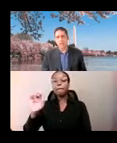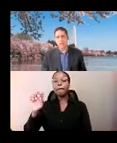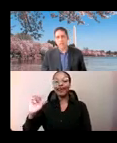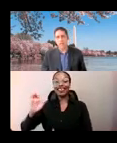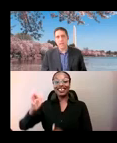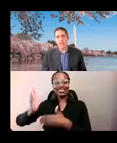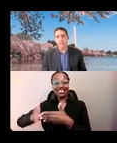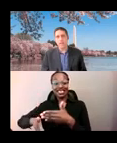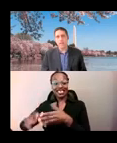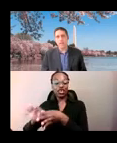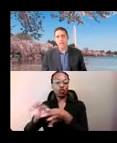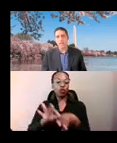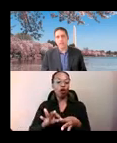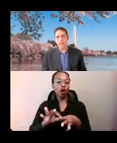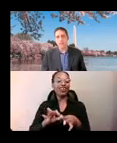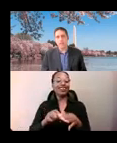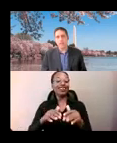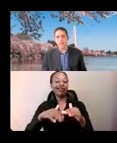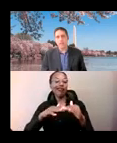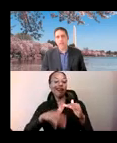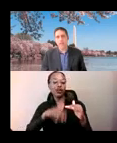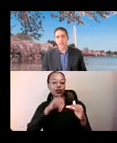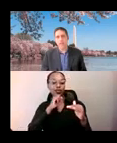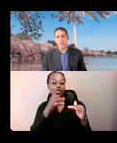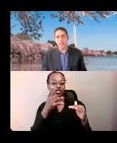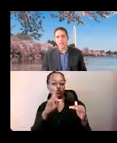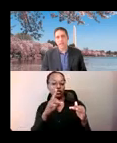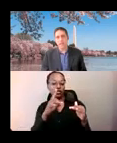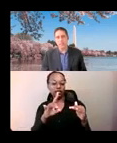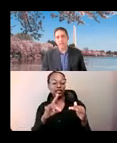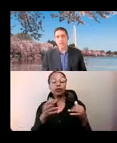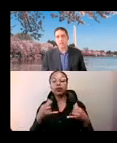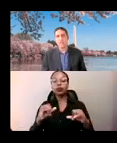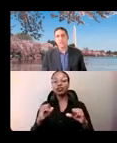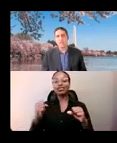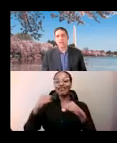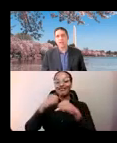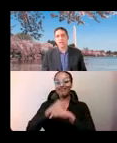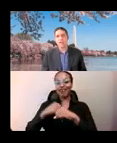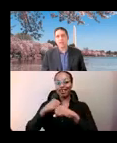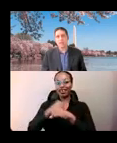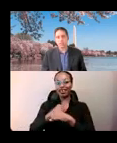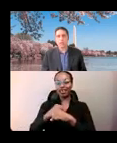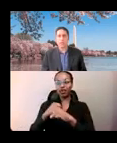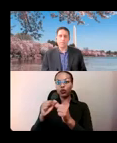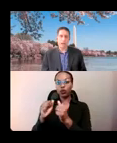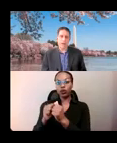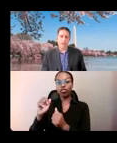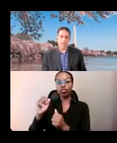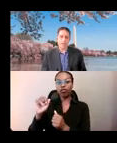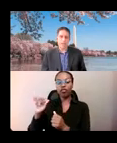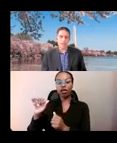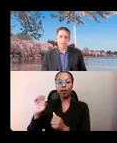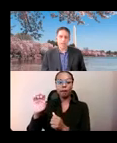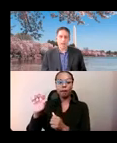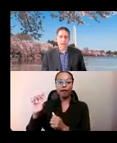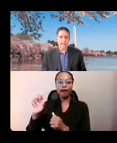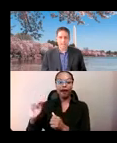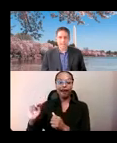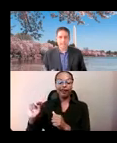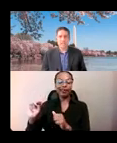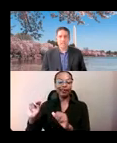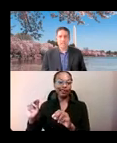are still fighting for the Biden administration to end this pretextual exclusion of migrants